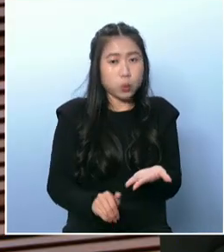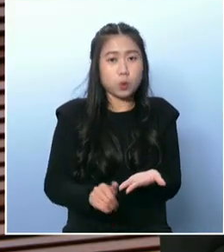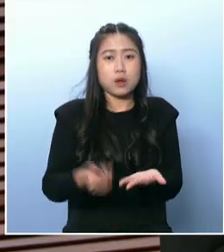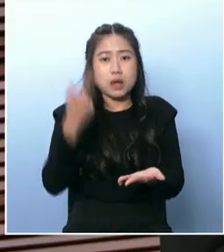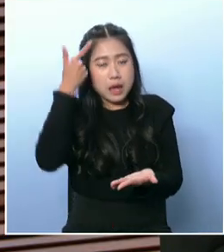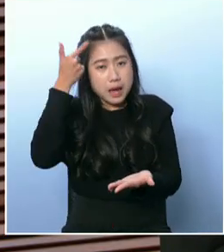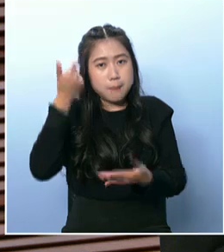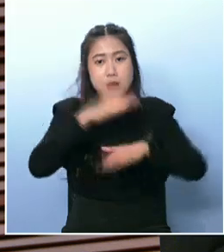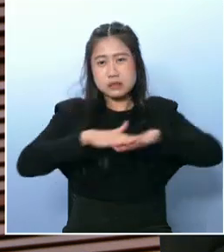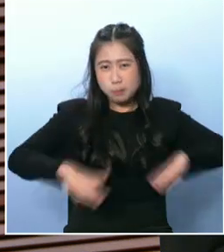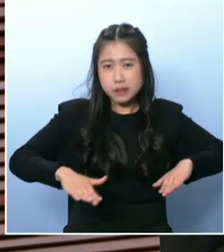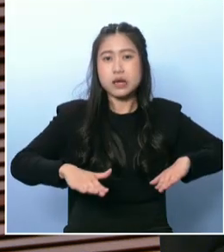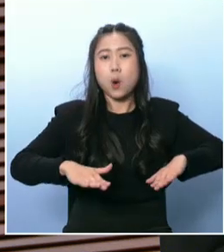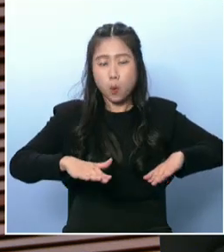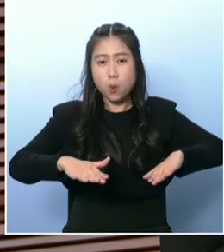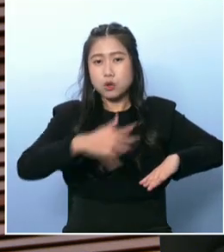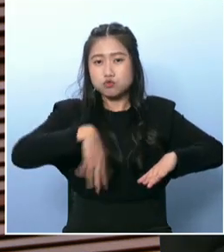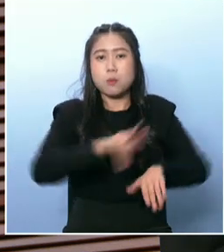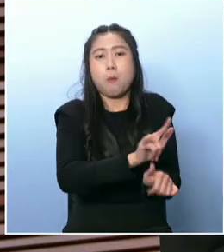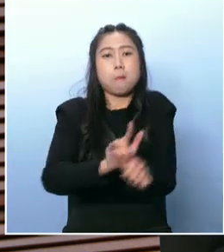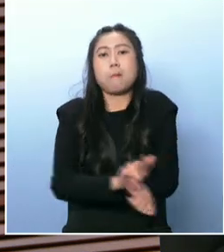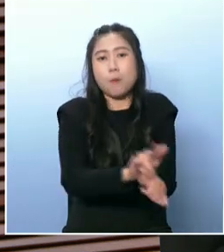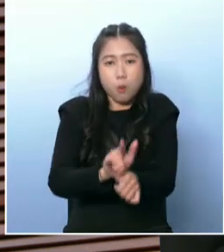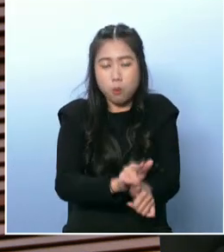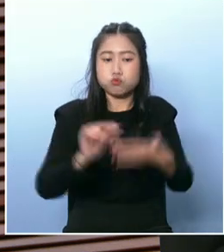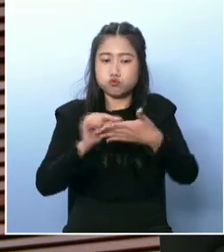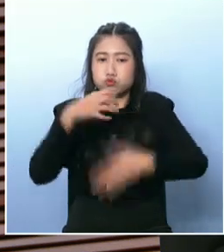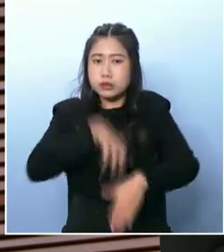arrangement. Hopefully, more PWDs